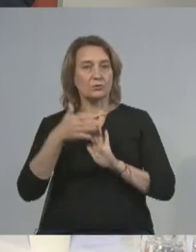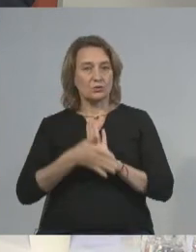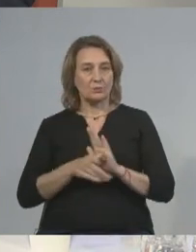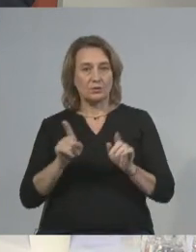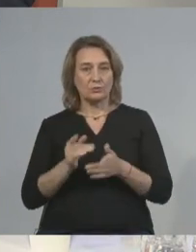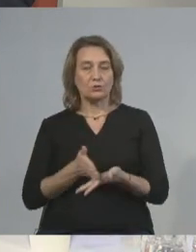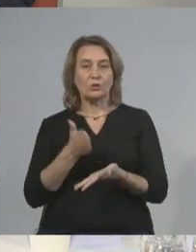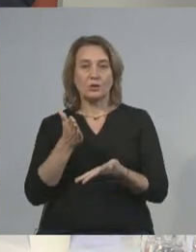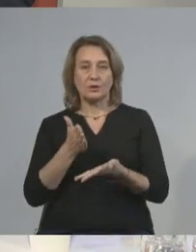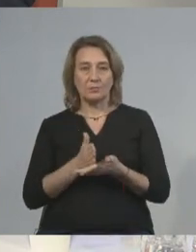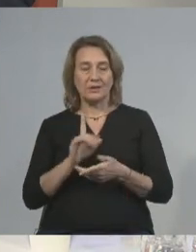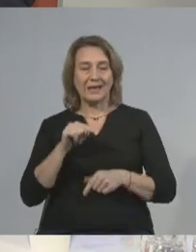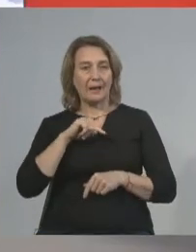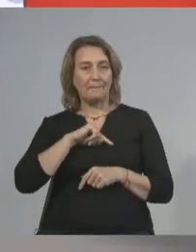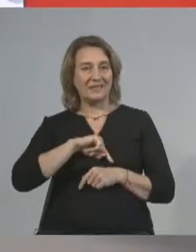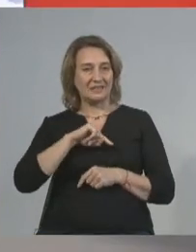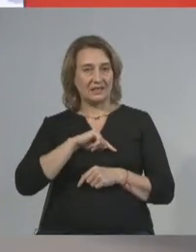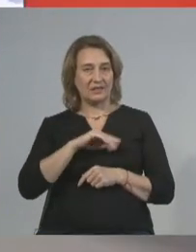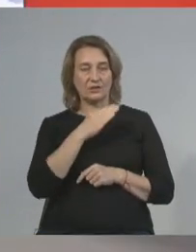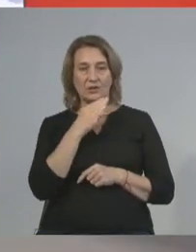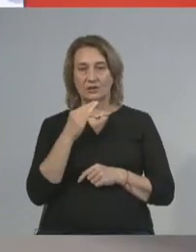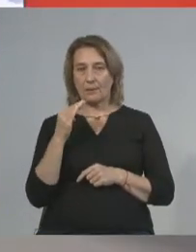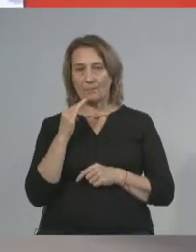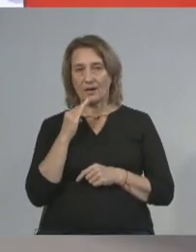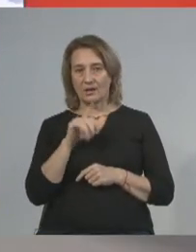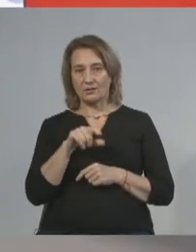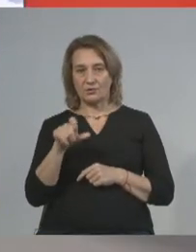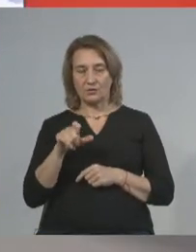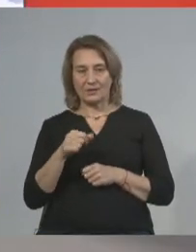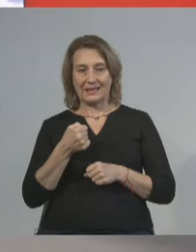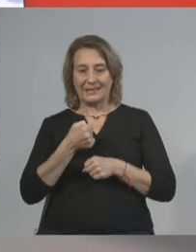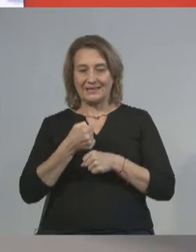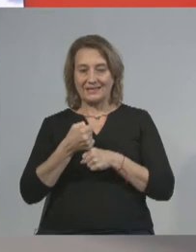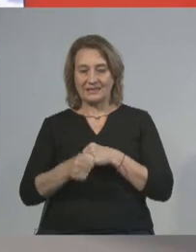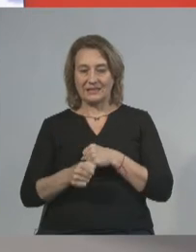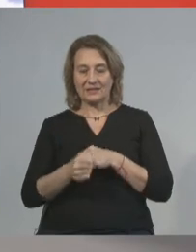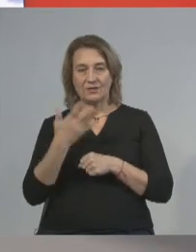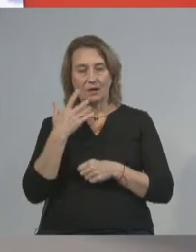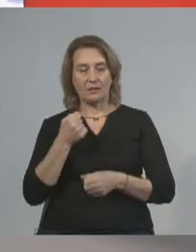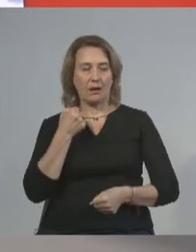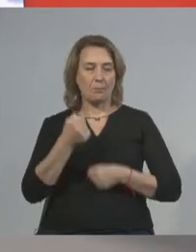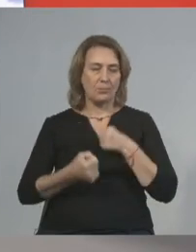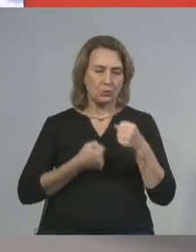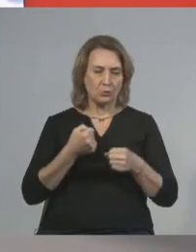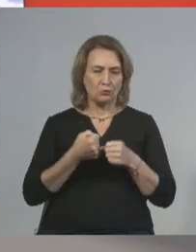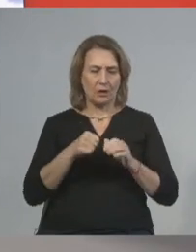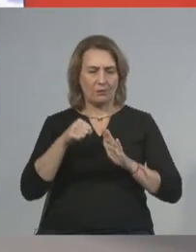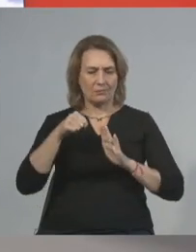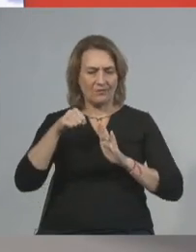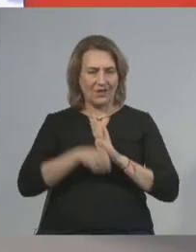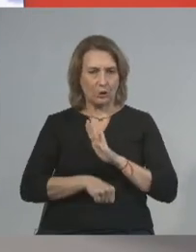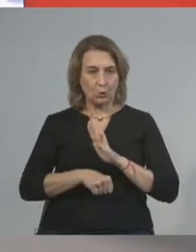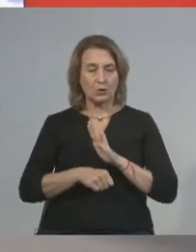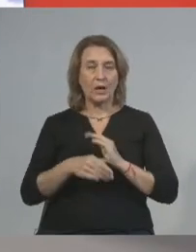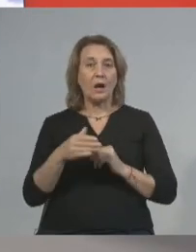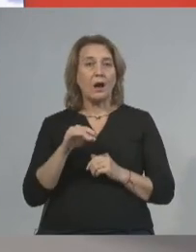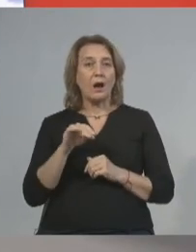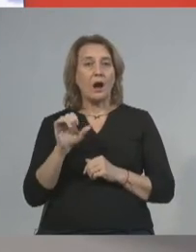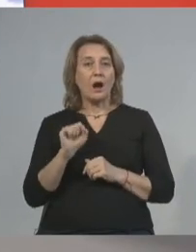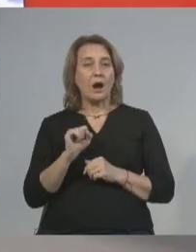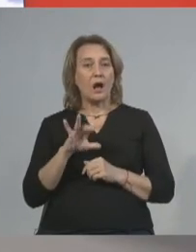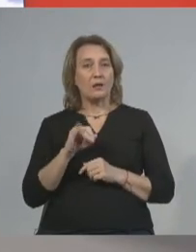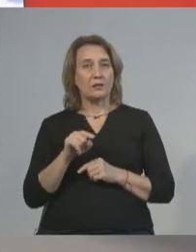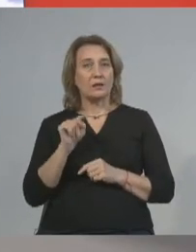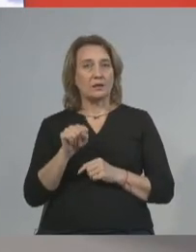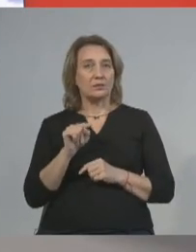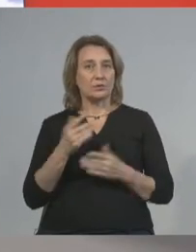because not everyone understands that there's research thing is psychological violence for many people violence is only when